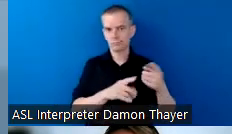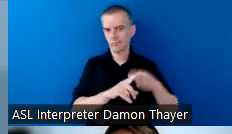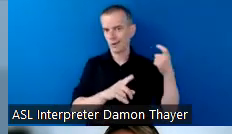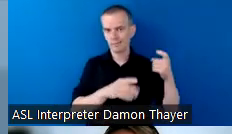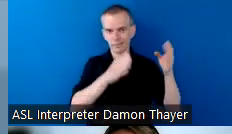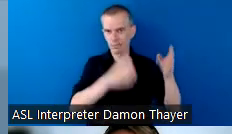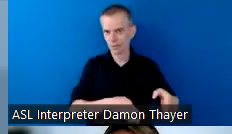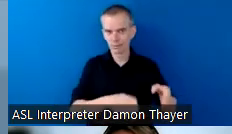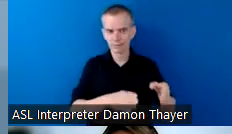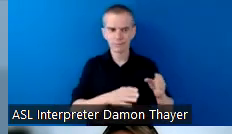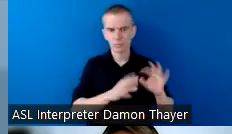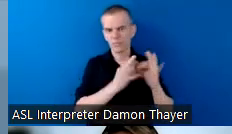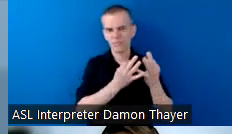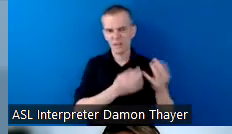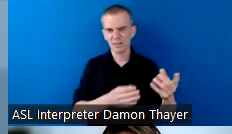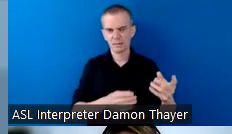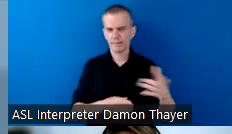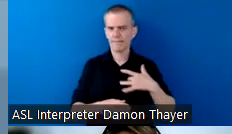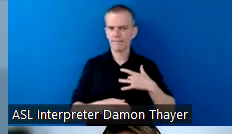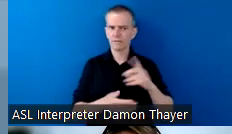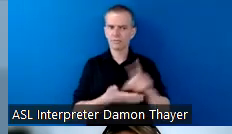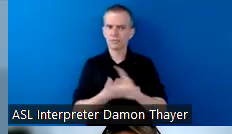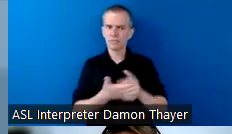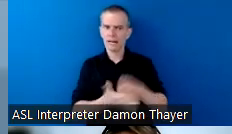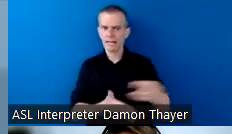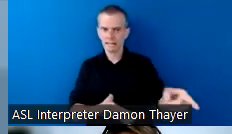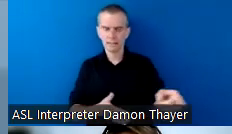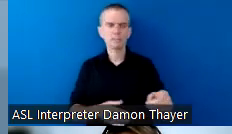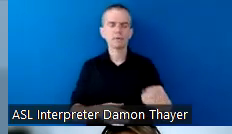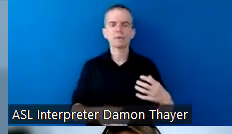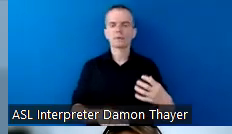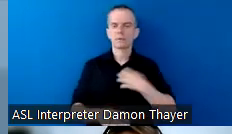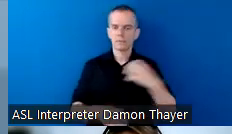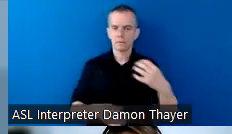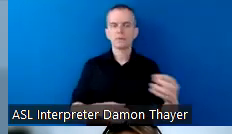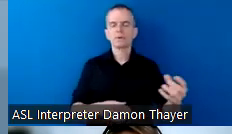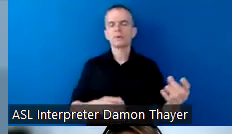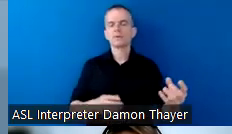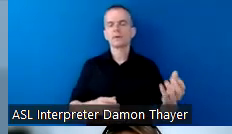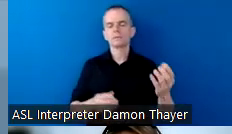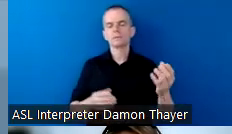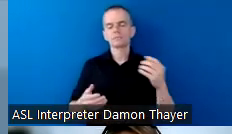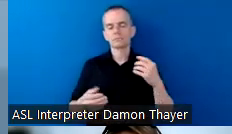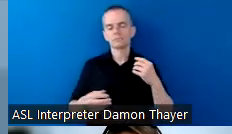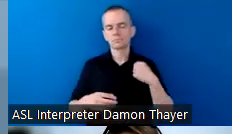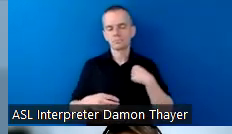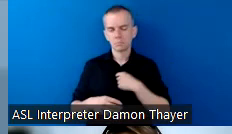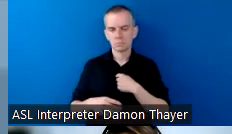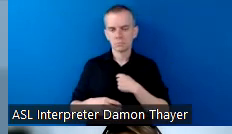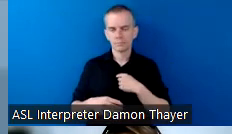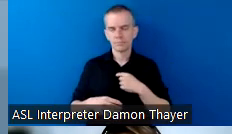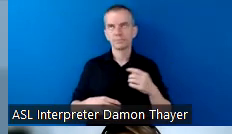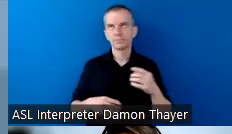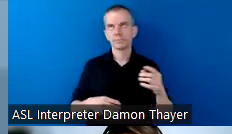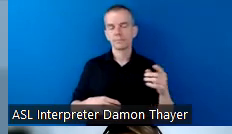individuals or families who believe they've been discriminated against in housing, if they present a prima